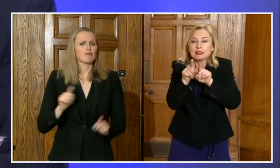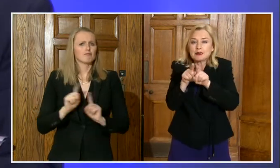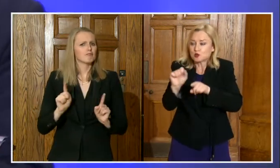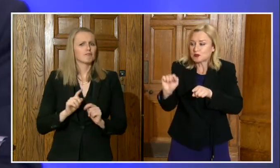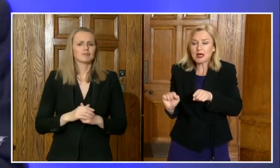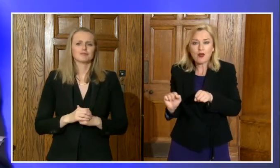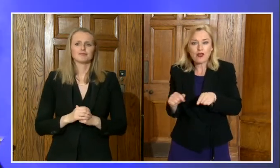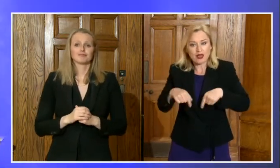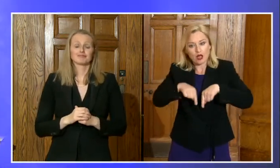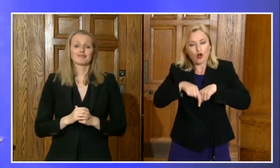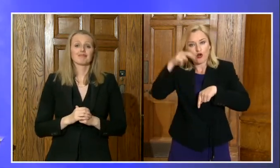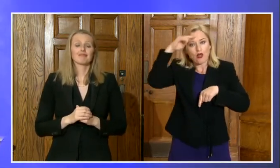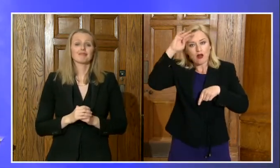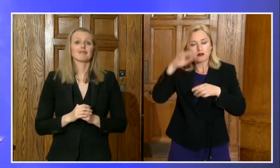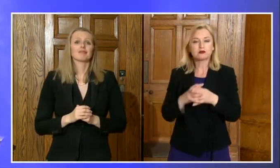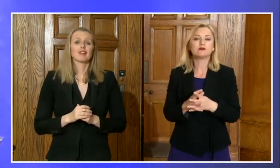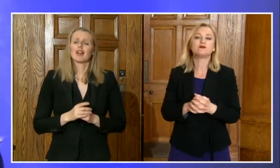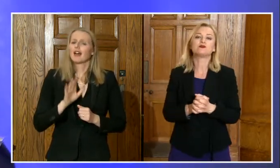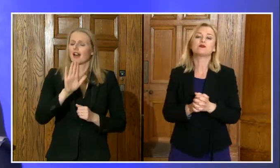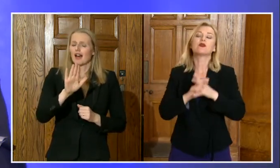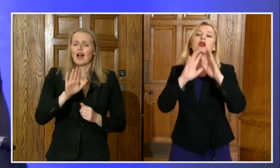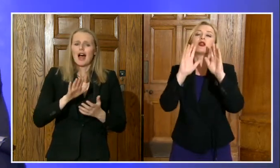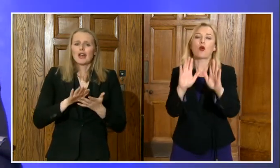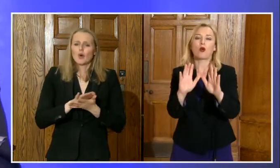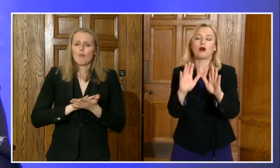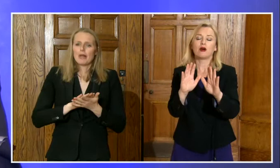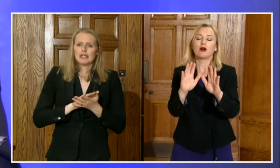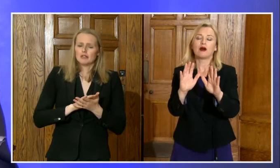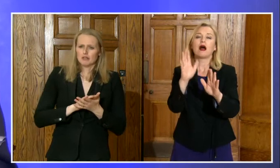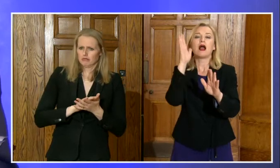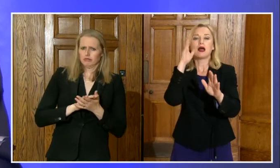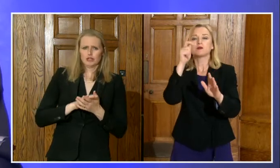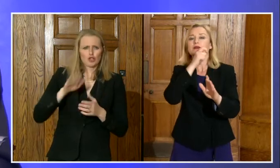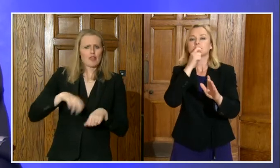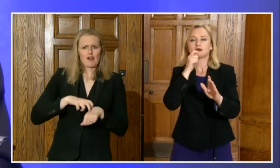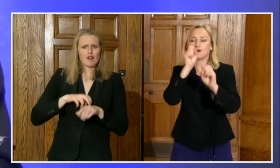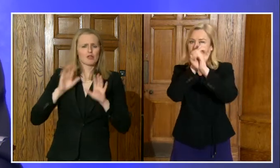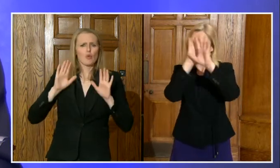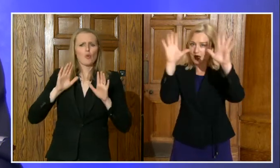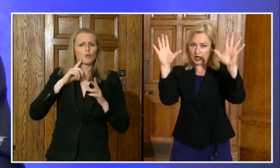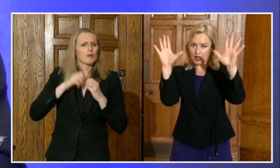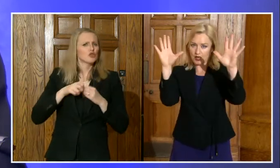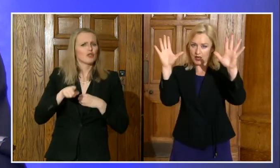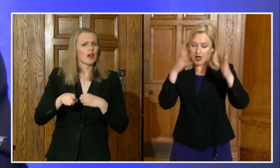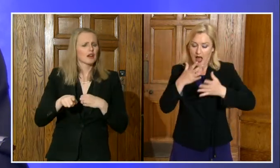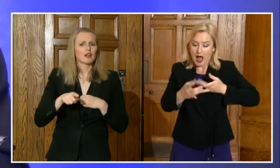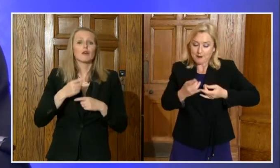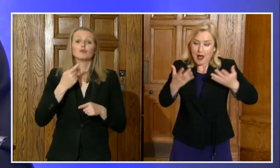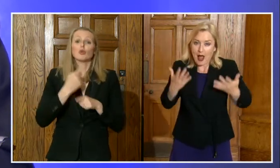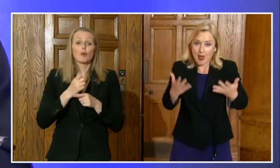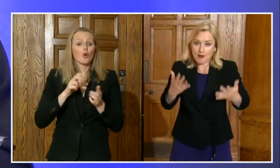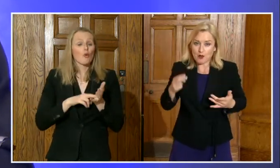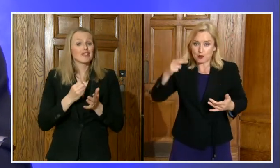Vicky, very clearly what I mean is let's not get ahead of ourselves and where we are in regards to COVID-19 in Northern